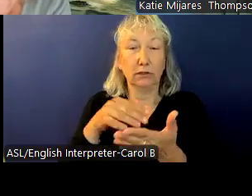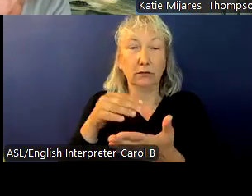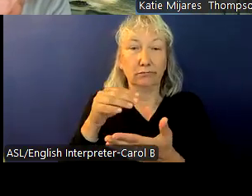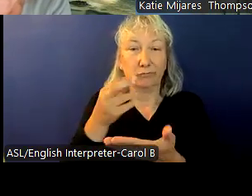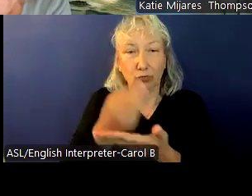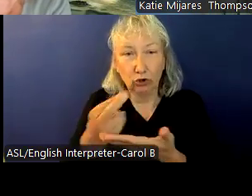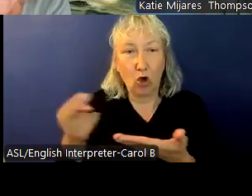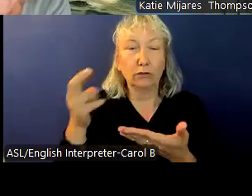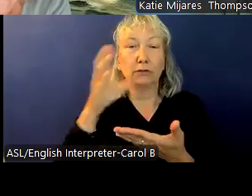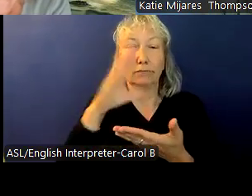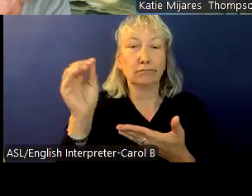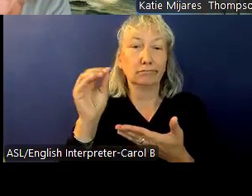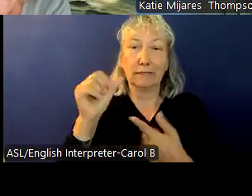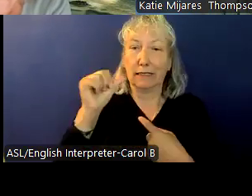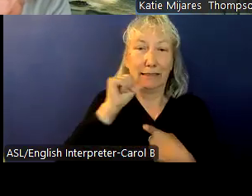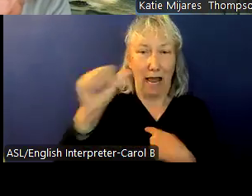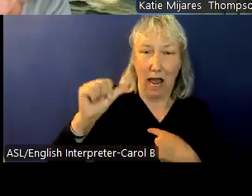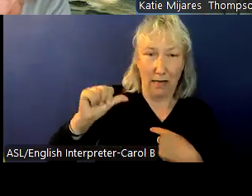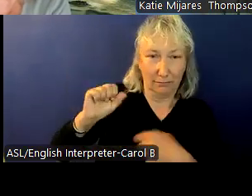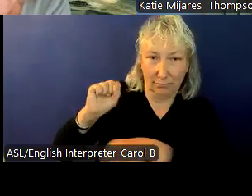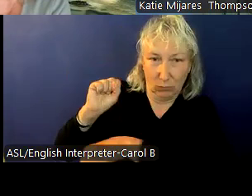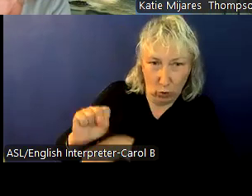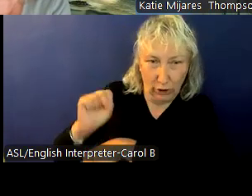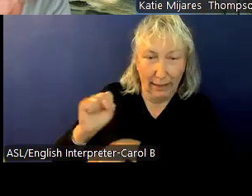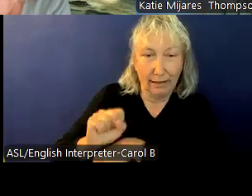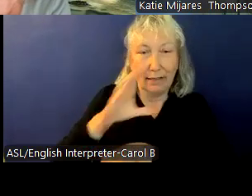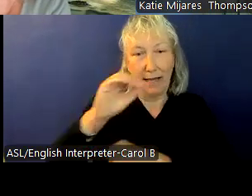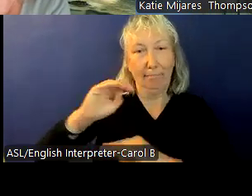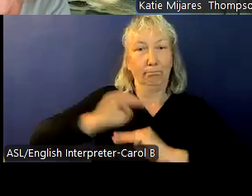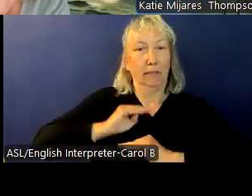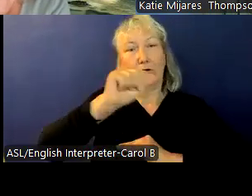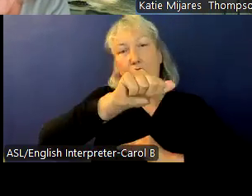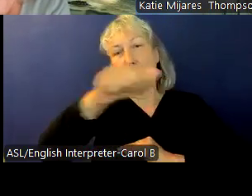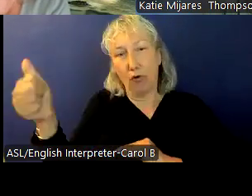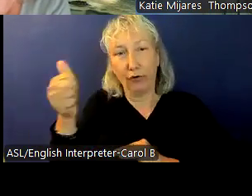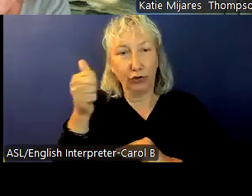other non-financial eligibility factors for OSIP-M medical.